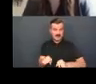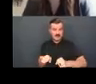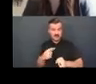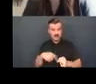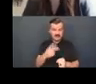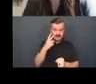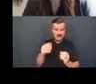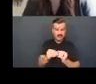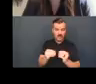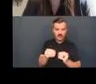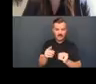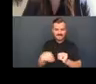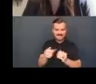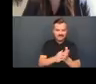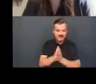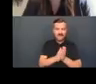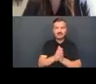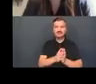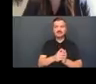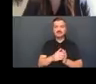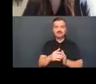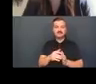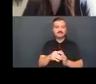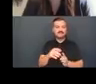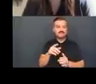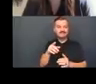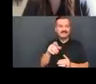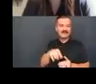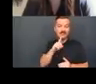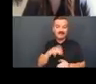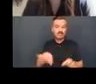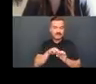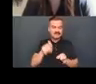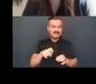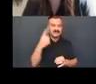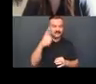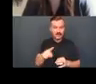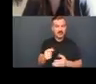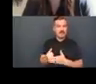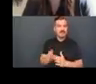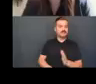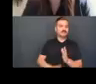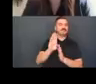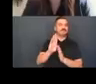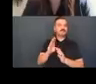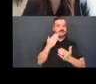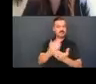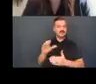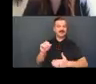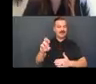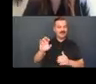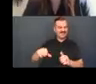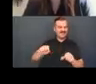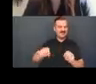motivation, and practical need provision necessary for the genuine development and sustenance of these capabilities.